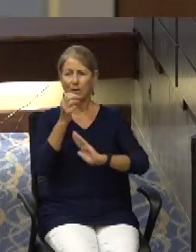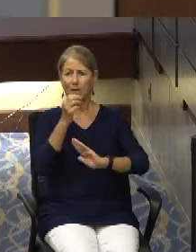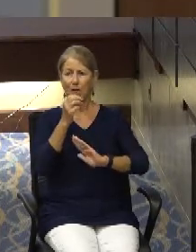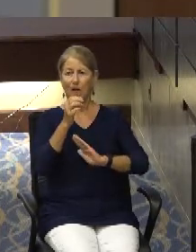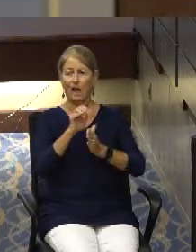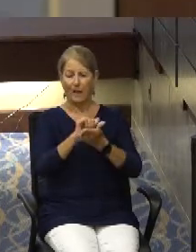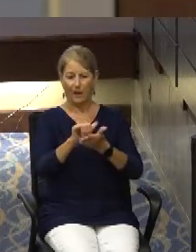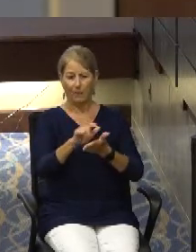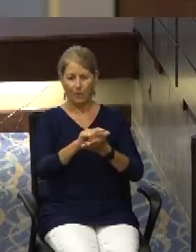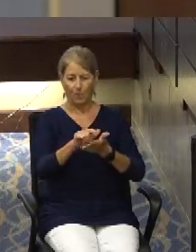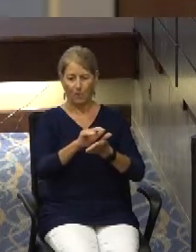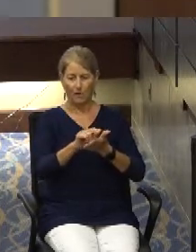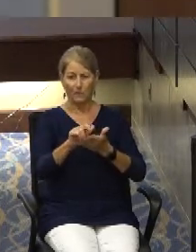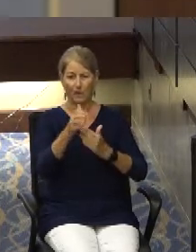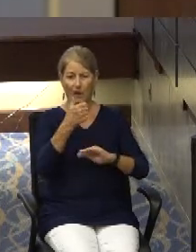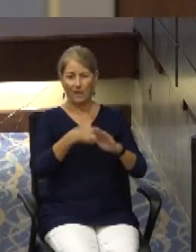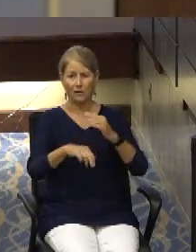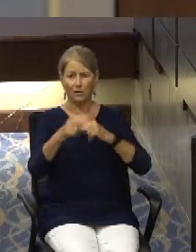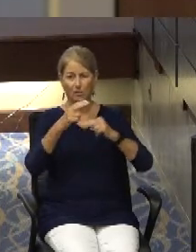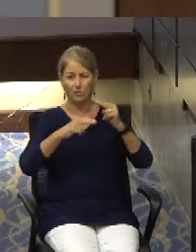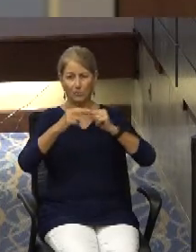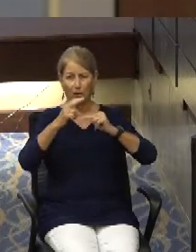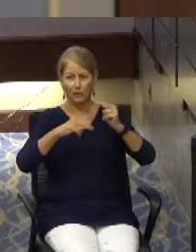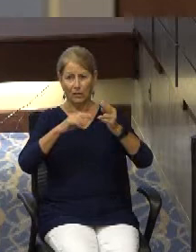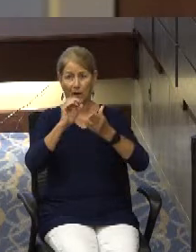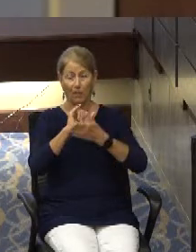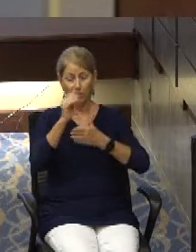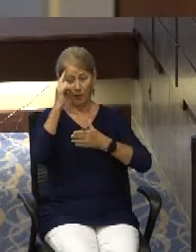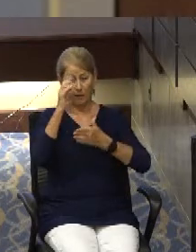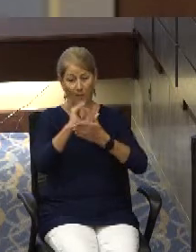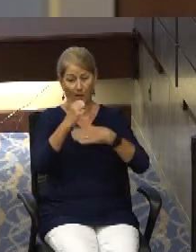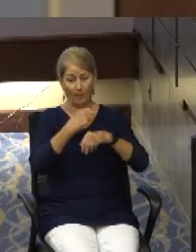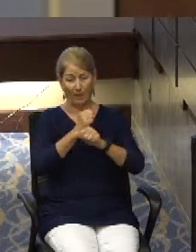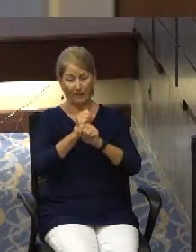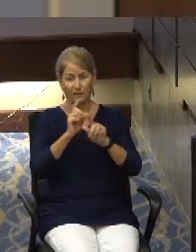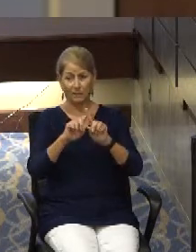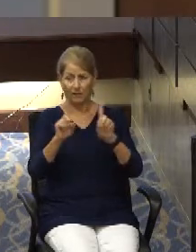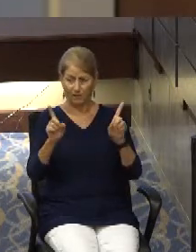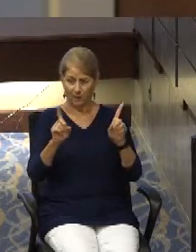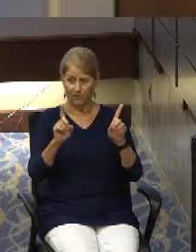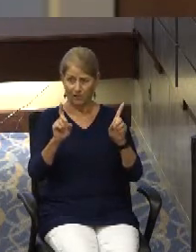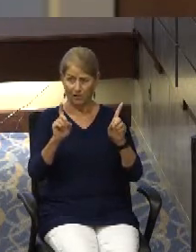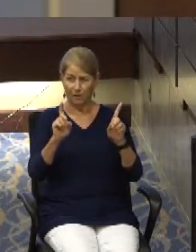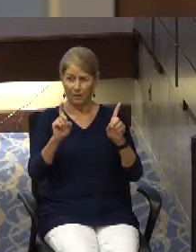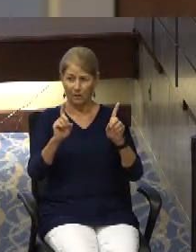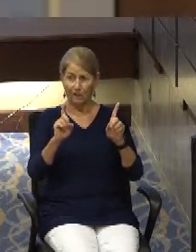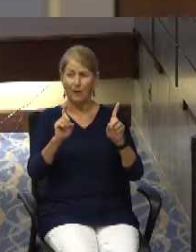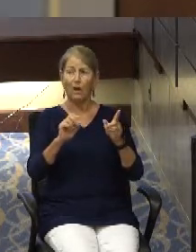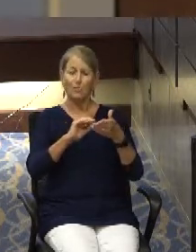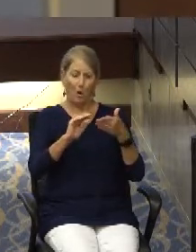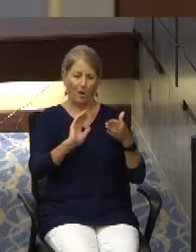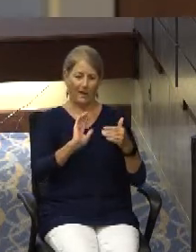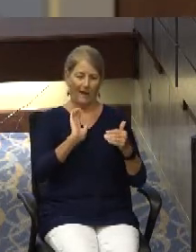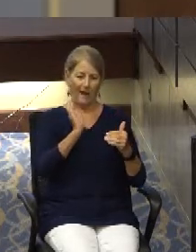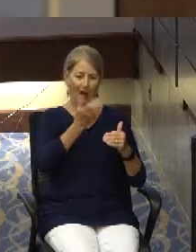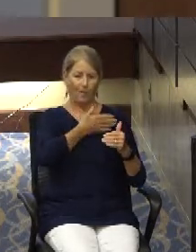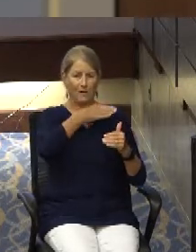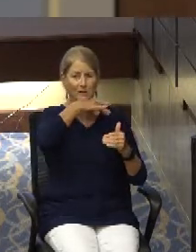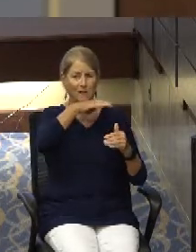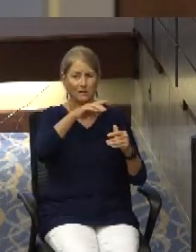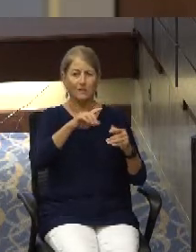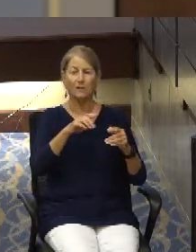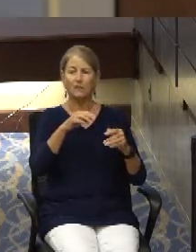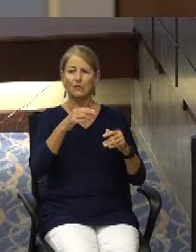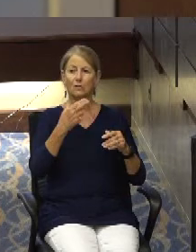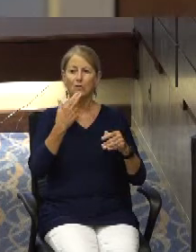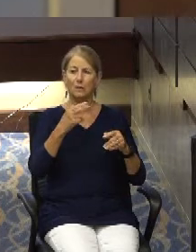under construction. Because I think it makes a difference. We pardon our dust is cute, but I want to see it from the jet bridge. Because